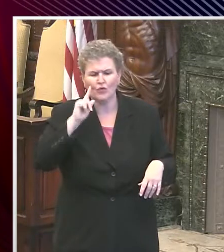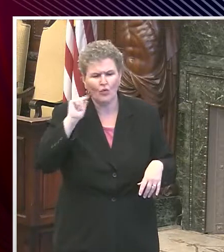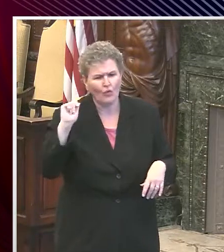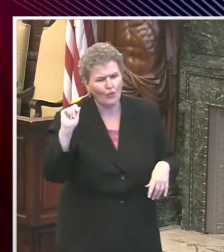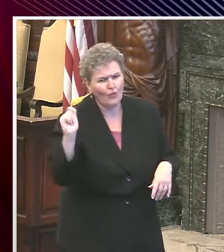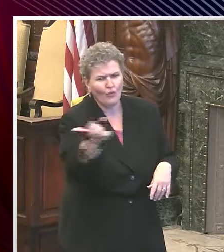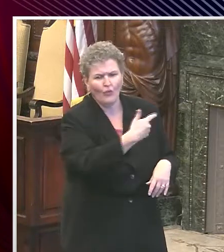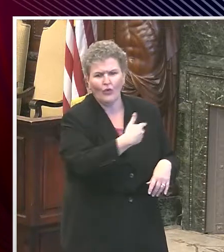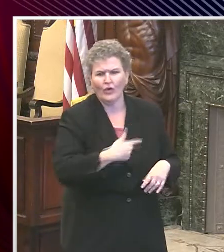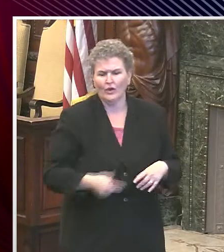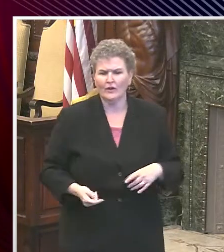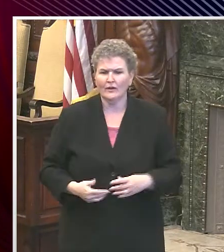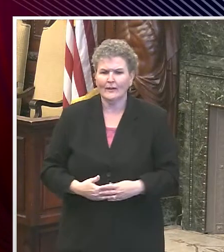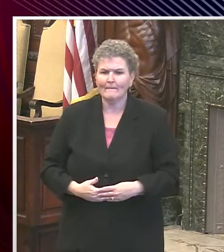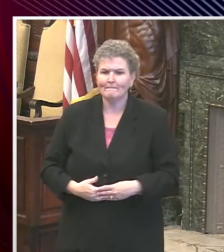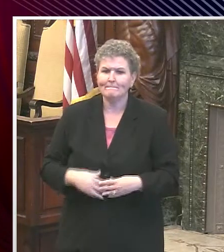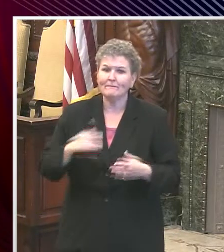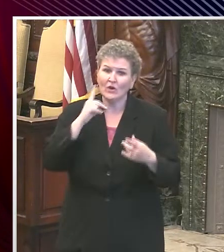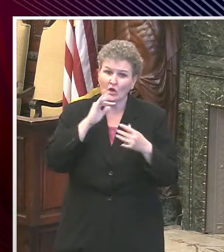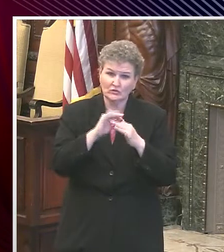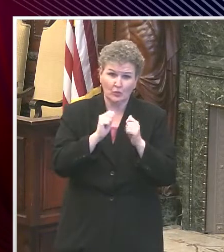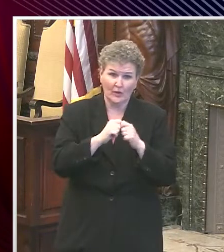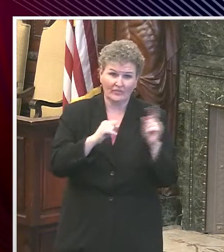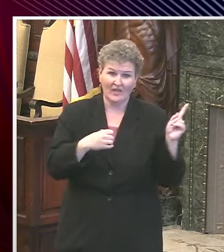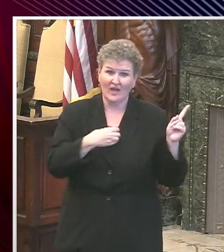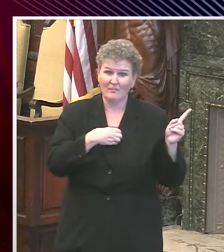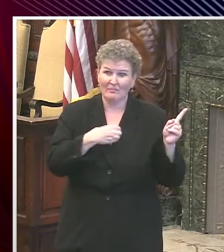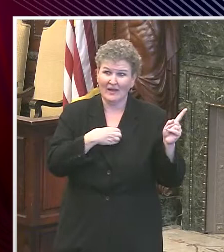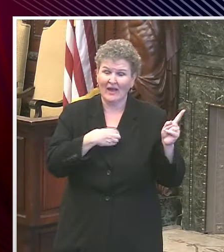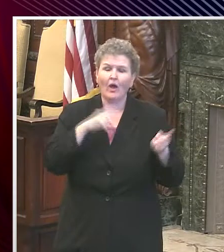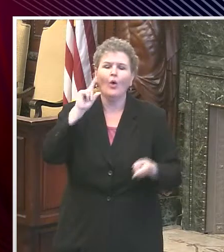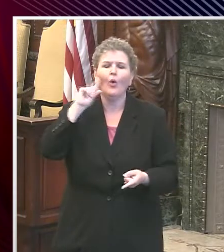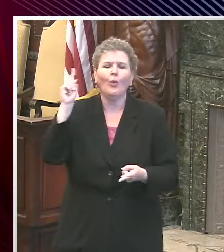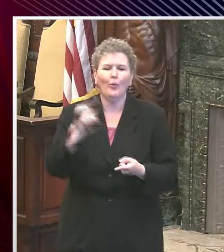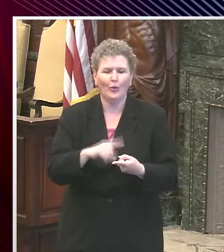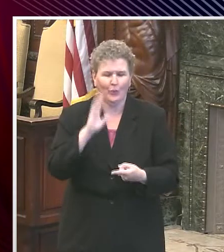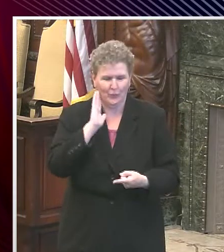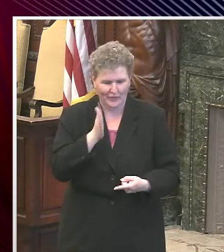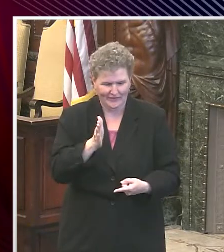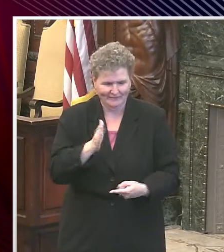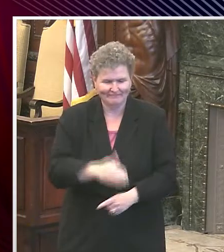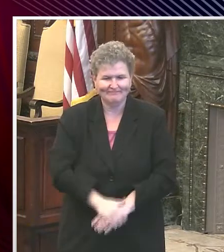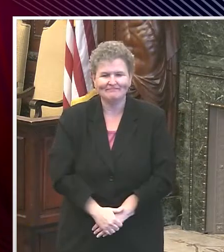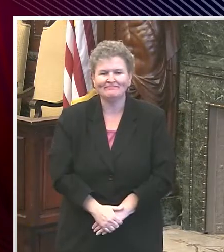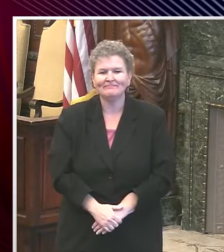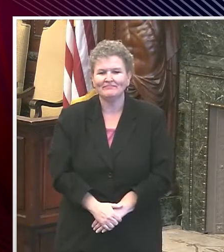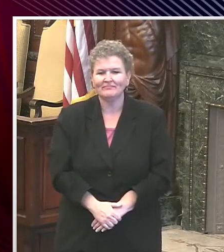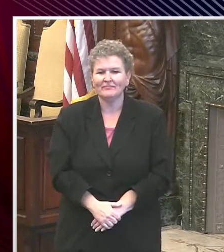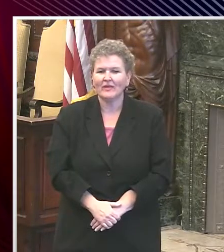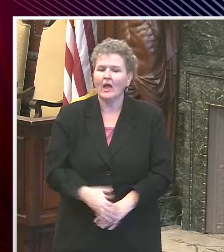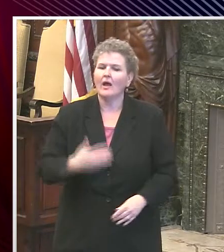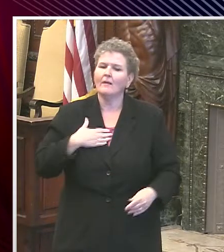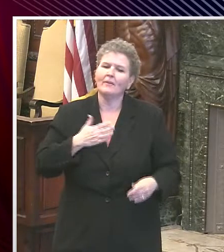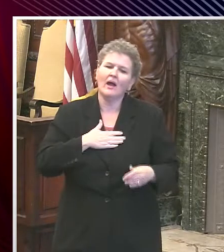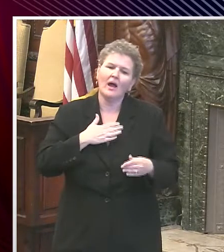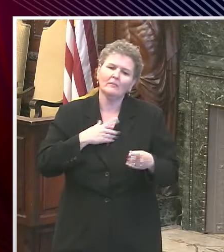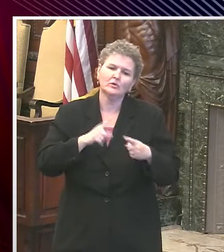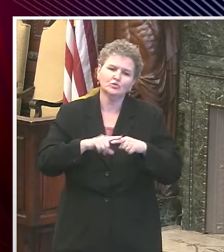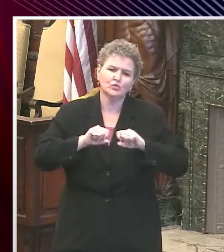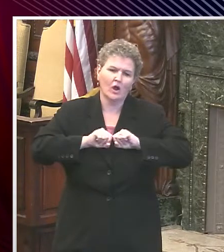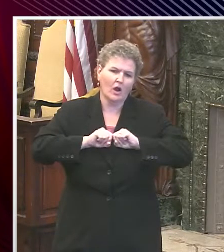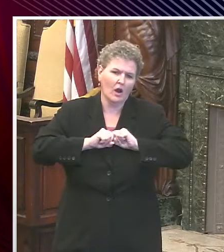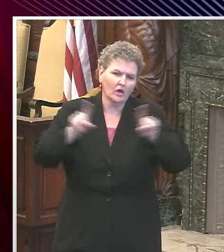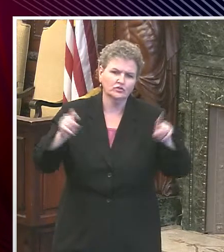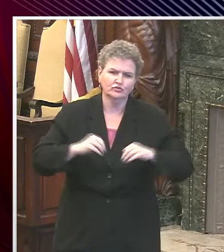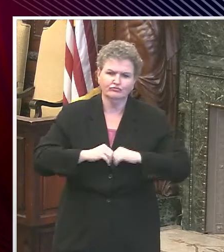number of complaints and calls for miscollection around the city. We're excited to be able to launch this and provide this. Again, we're launching